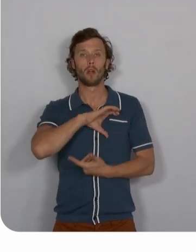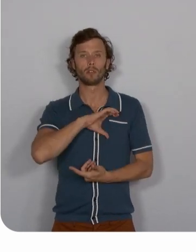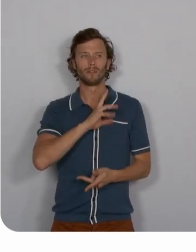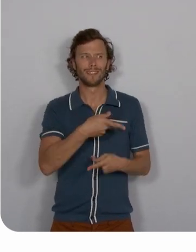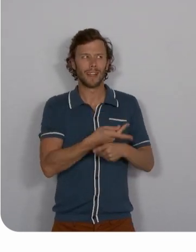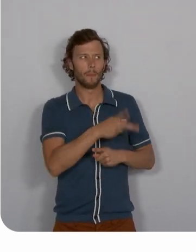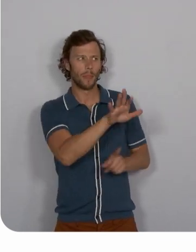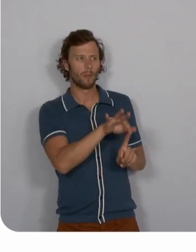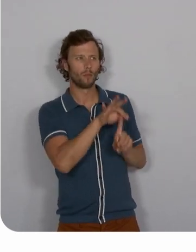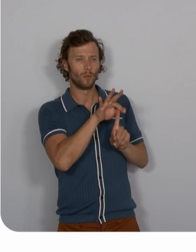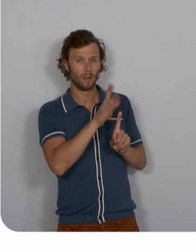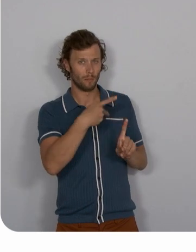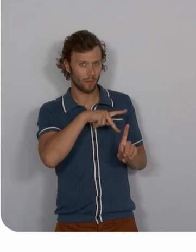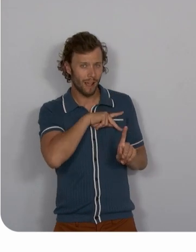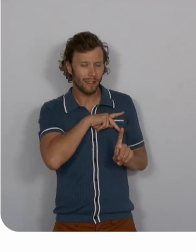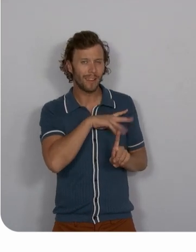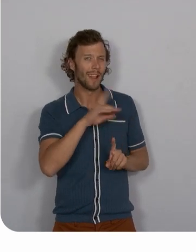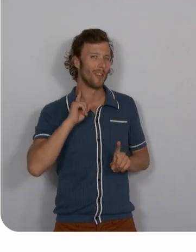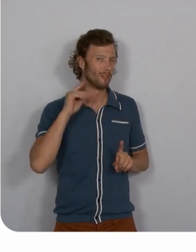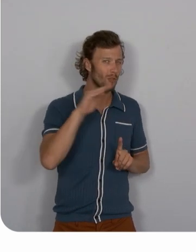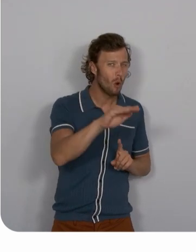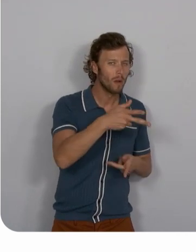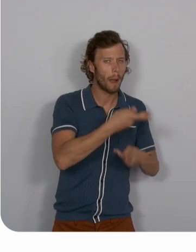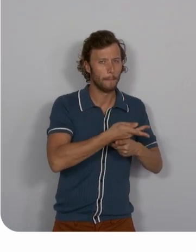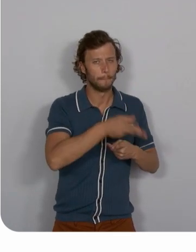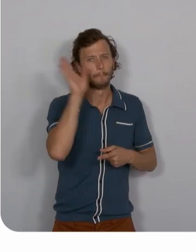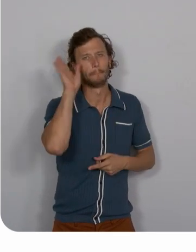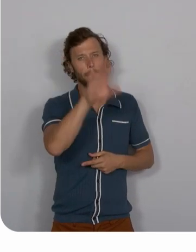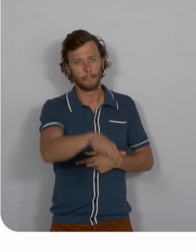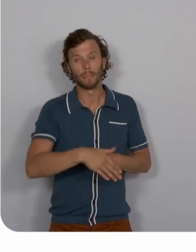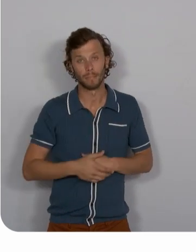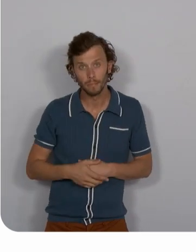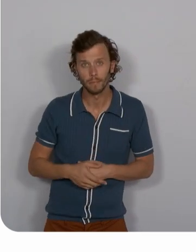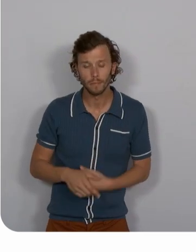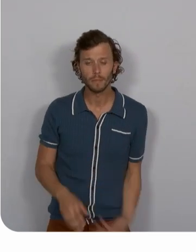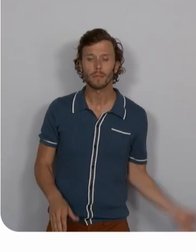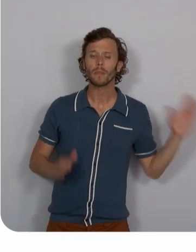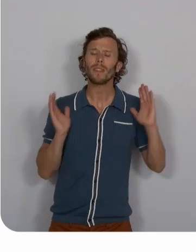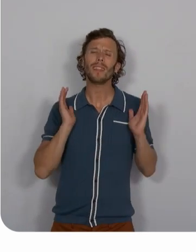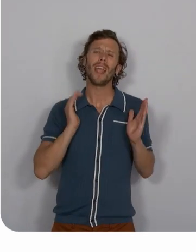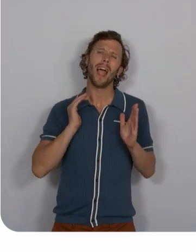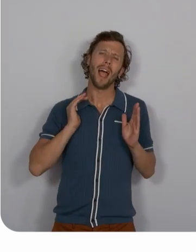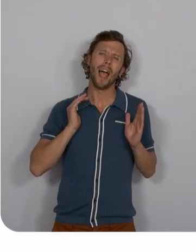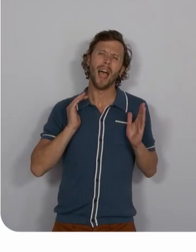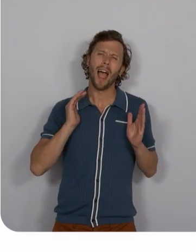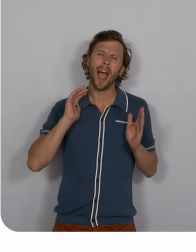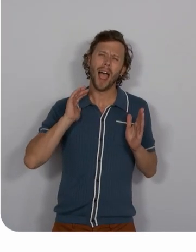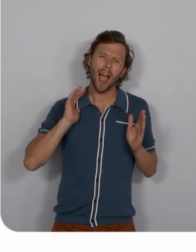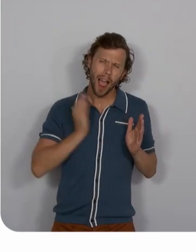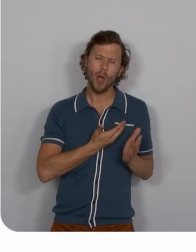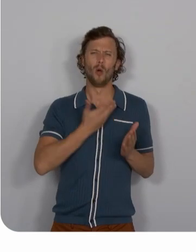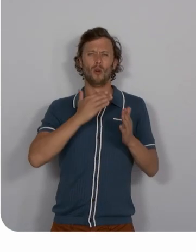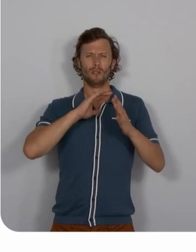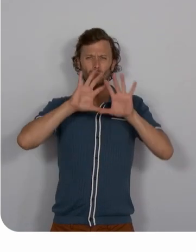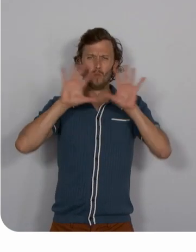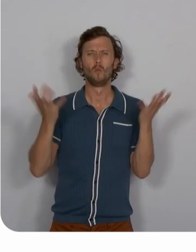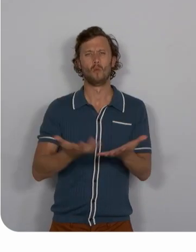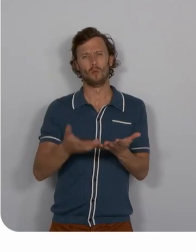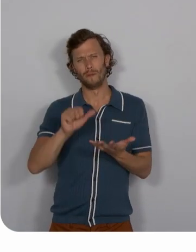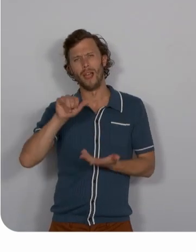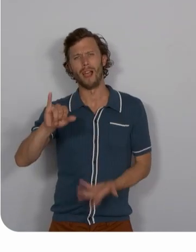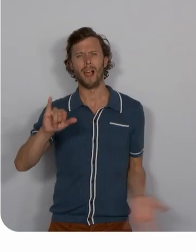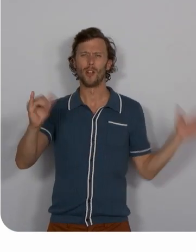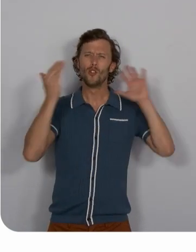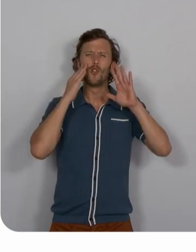personality and tone. Now, we knew that our universe of AIs would grow, and so we made